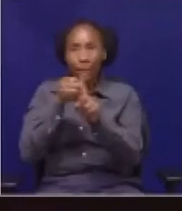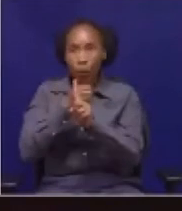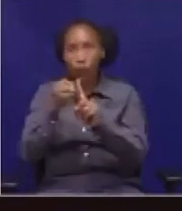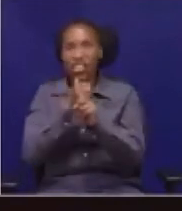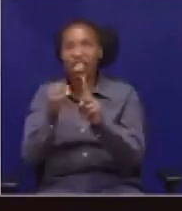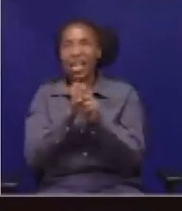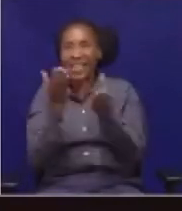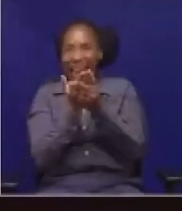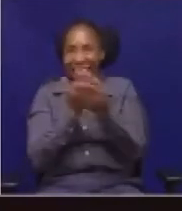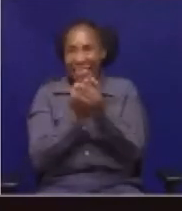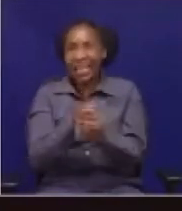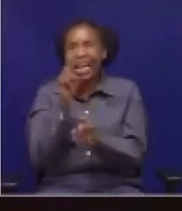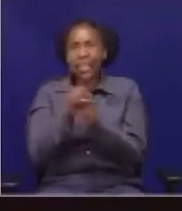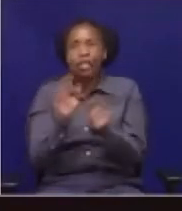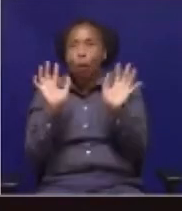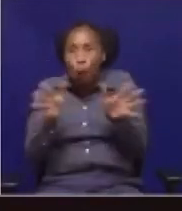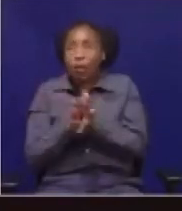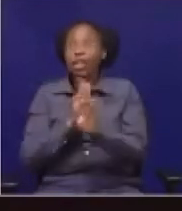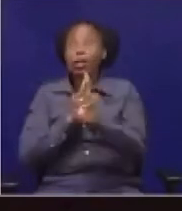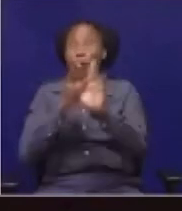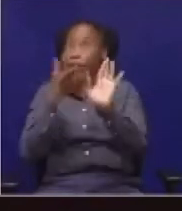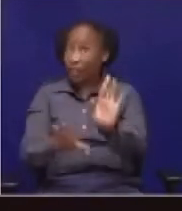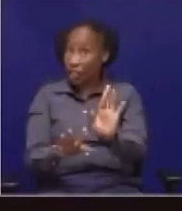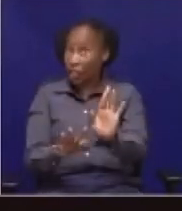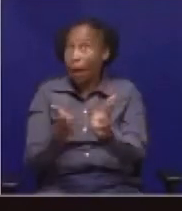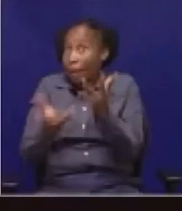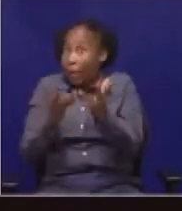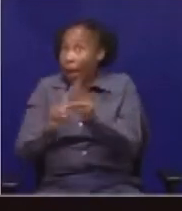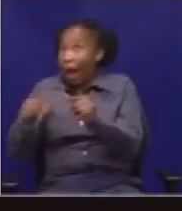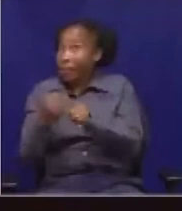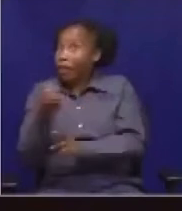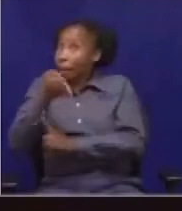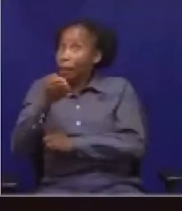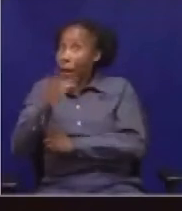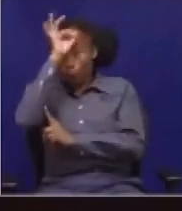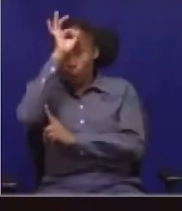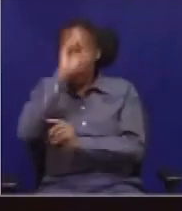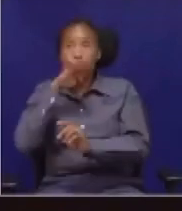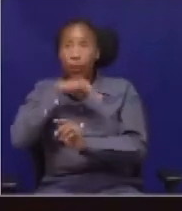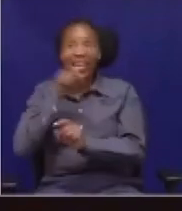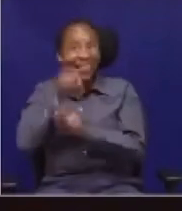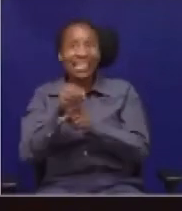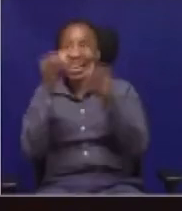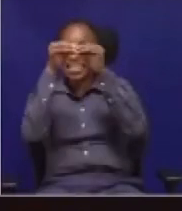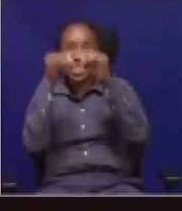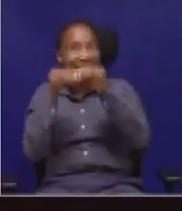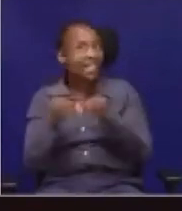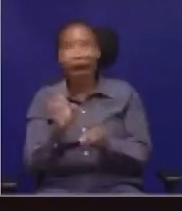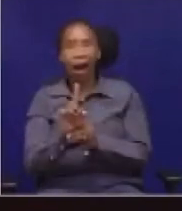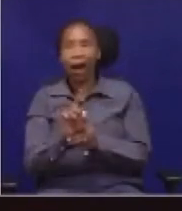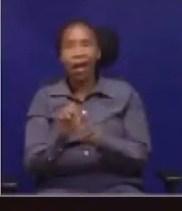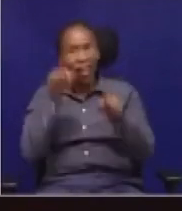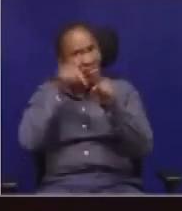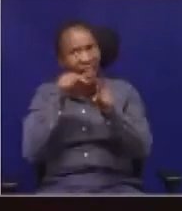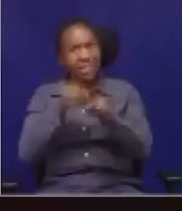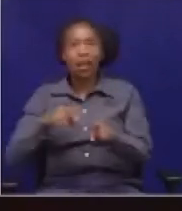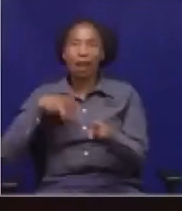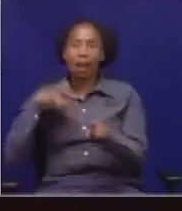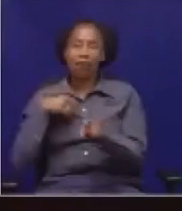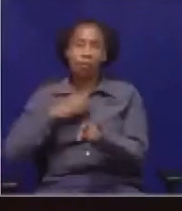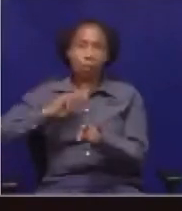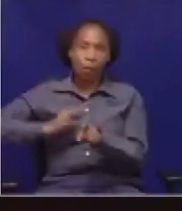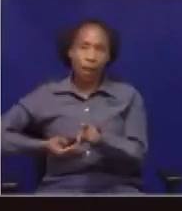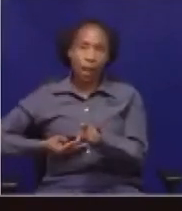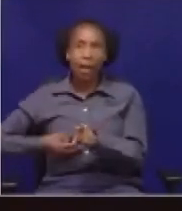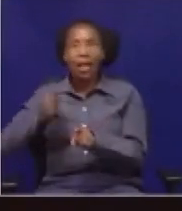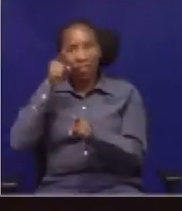is only what has been reported. These are not just stats. These are the lives of women. These